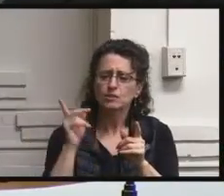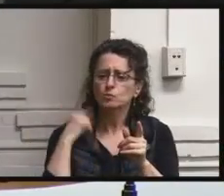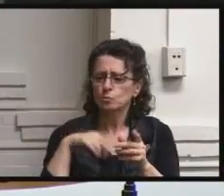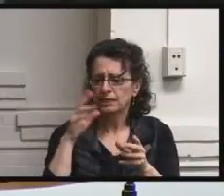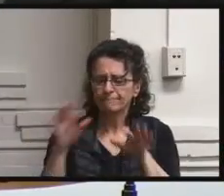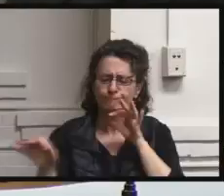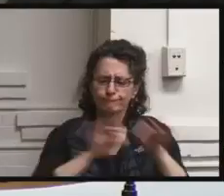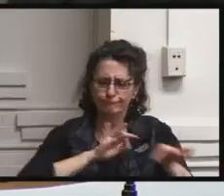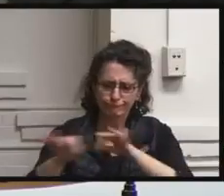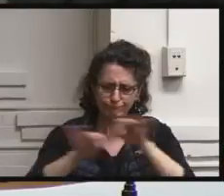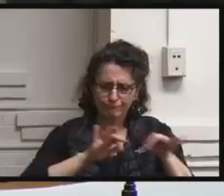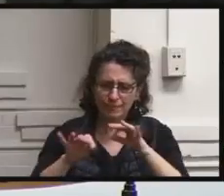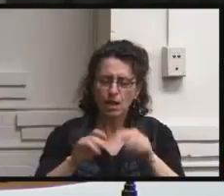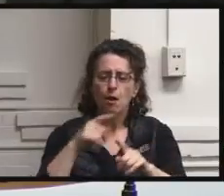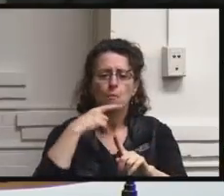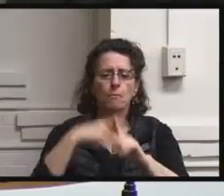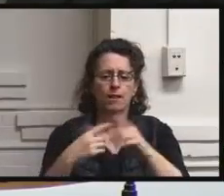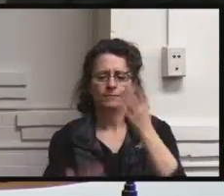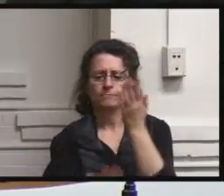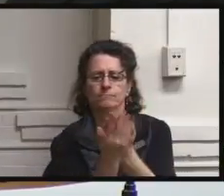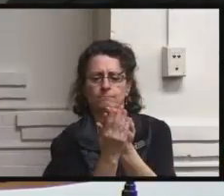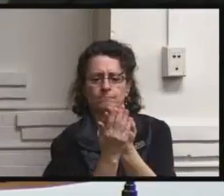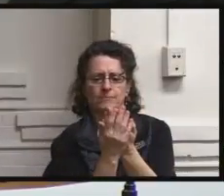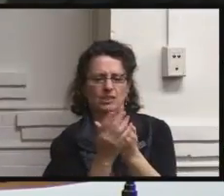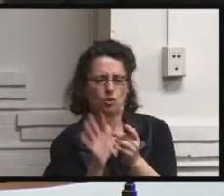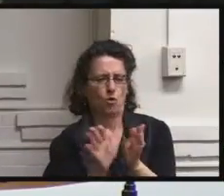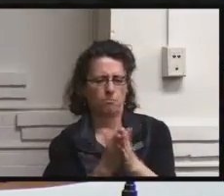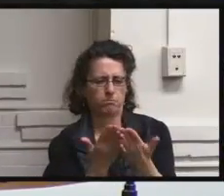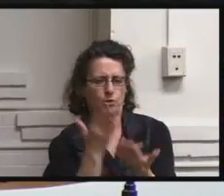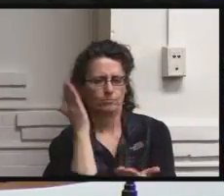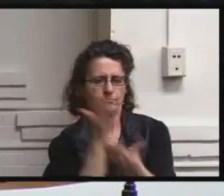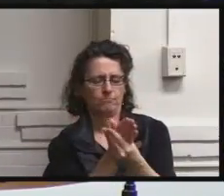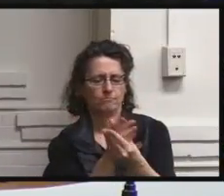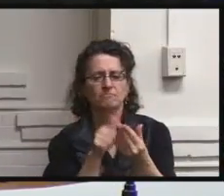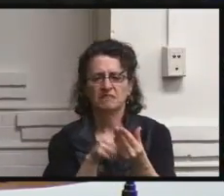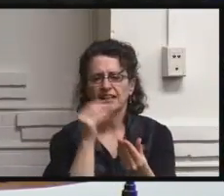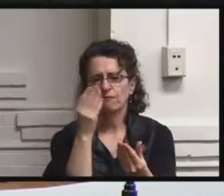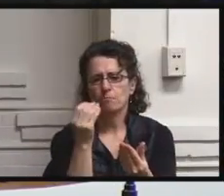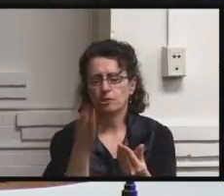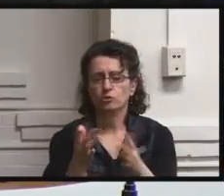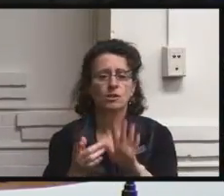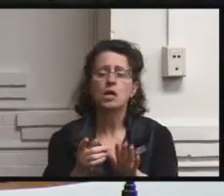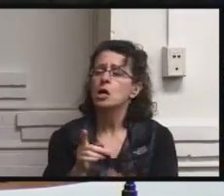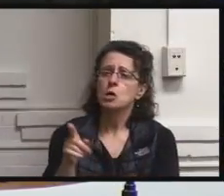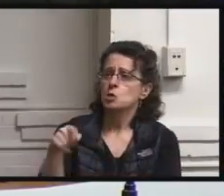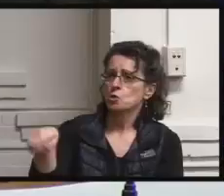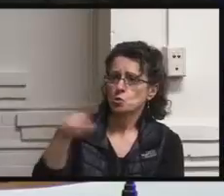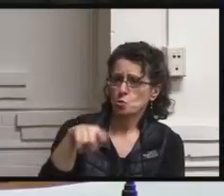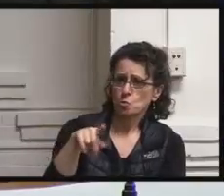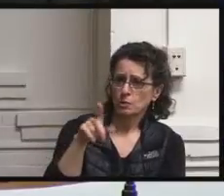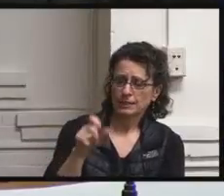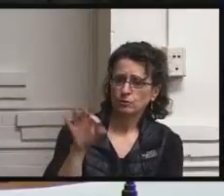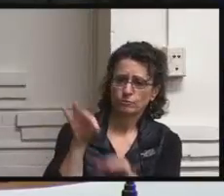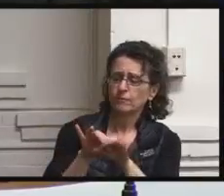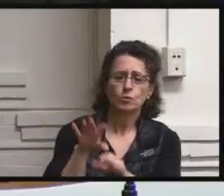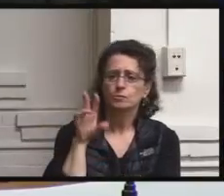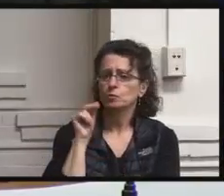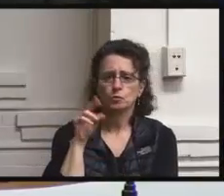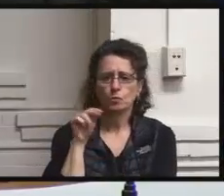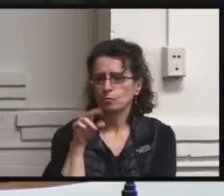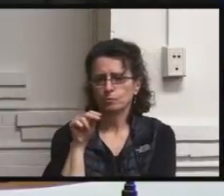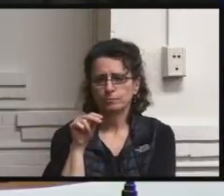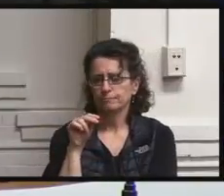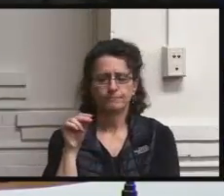put that material back into the backup for this evening. There isn't an action you need to take related to the contract tonight. It